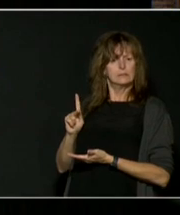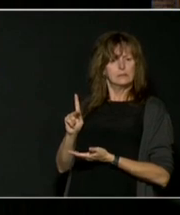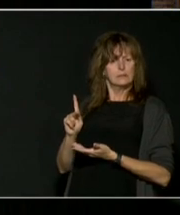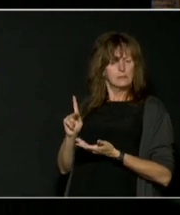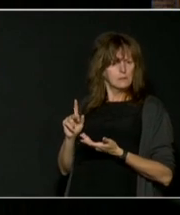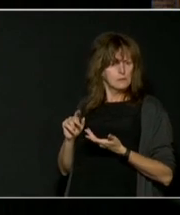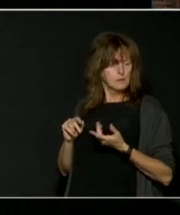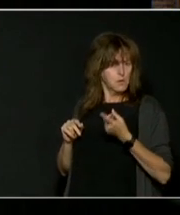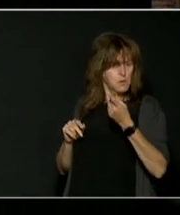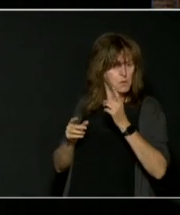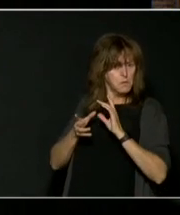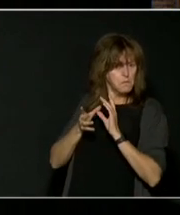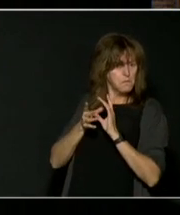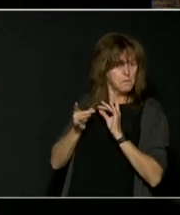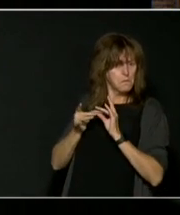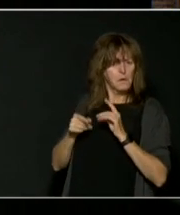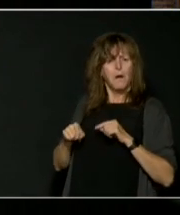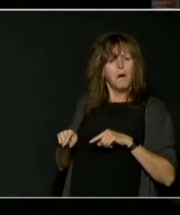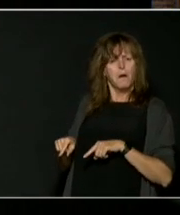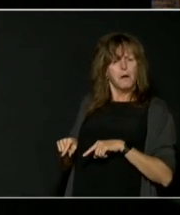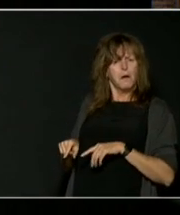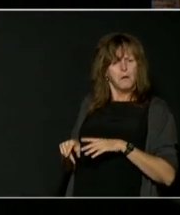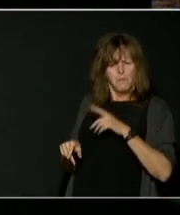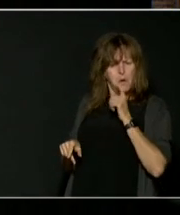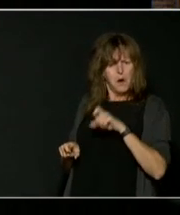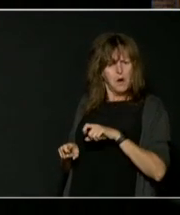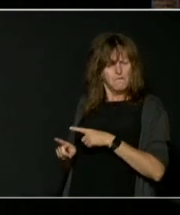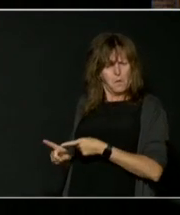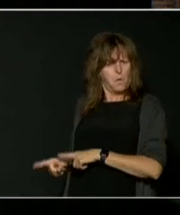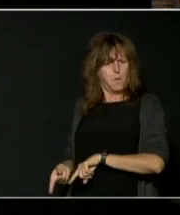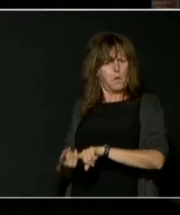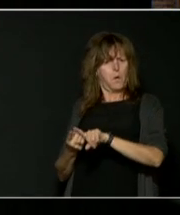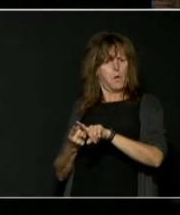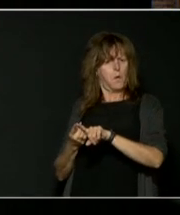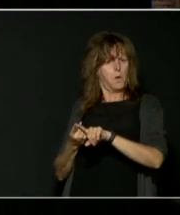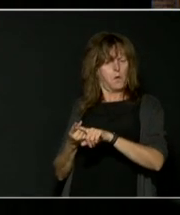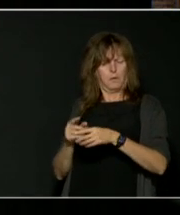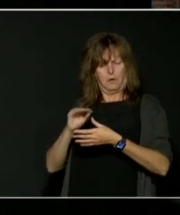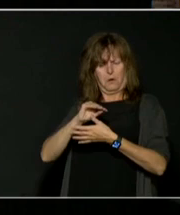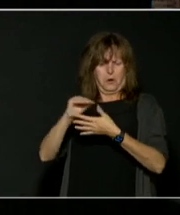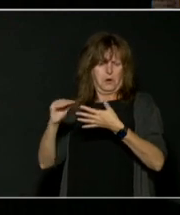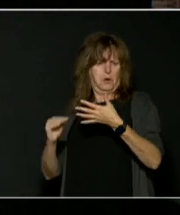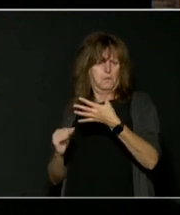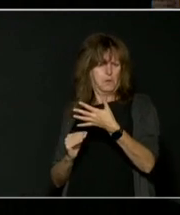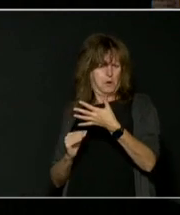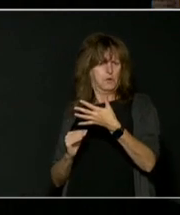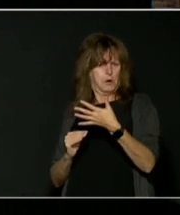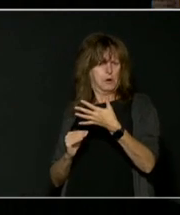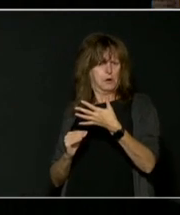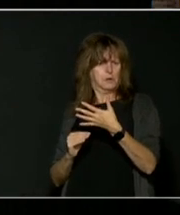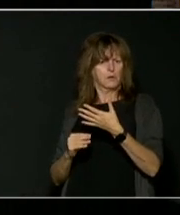no longer going to be, or what groups will no longer be prioritized for COVID-19 tests?